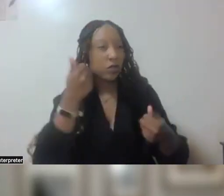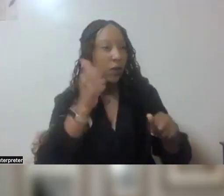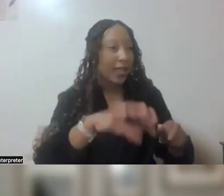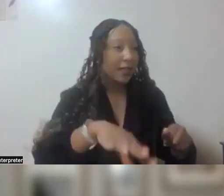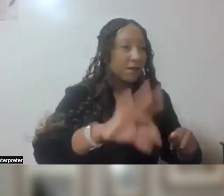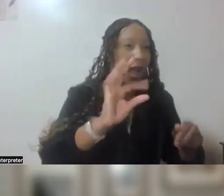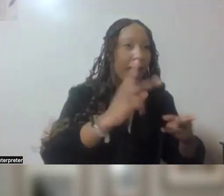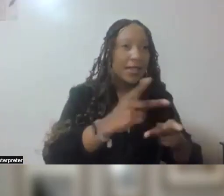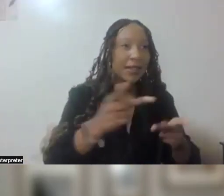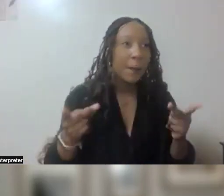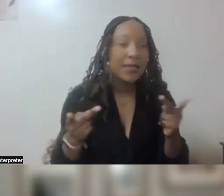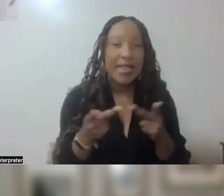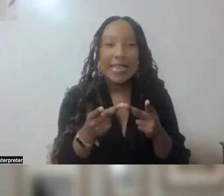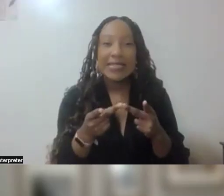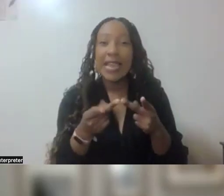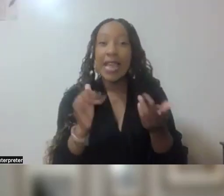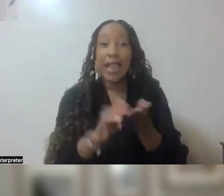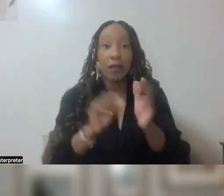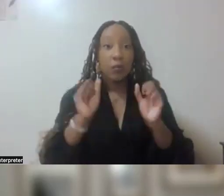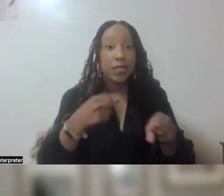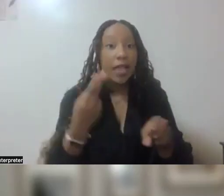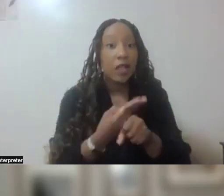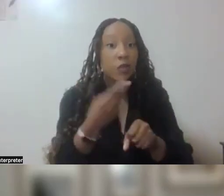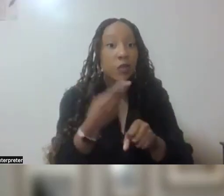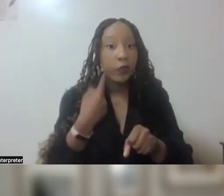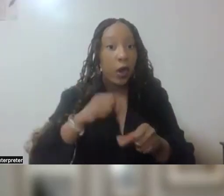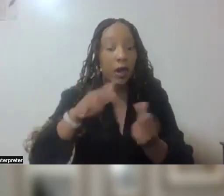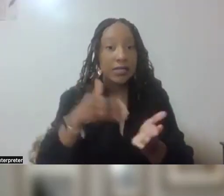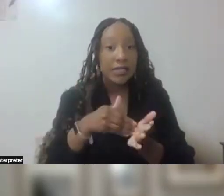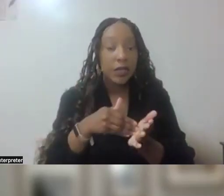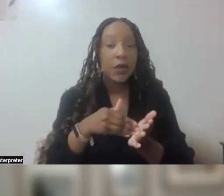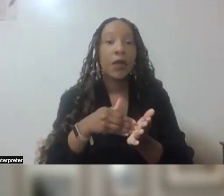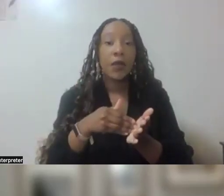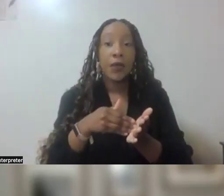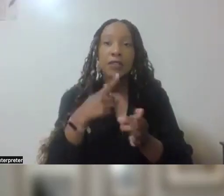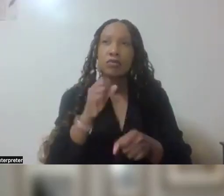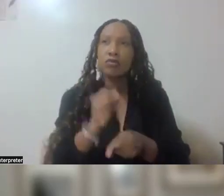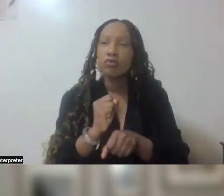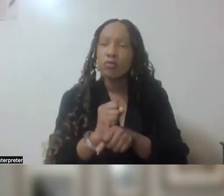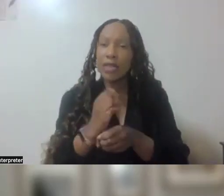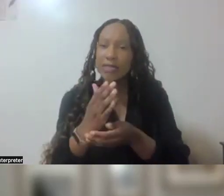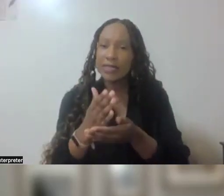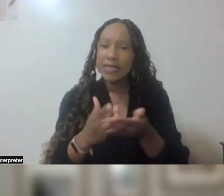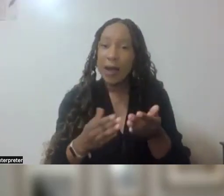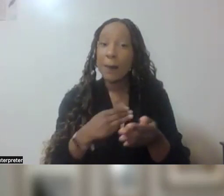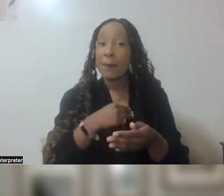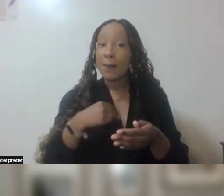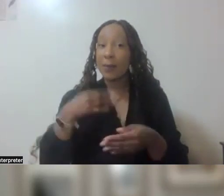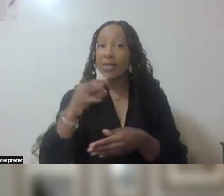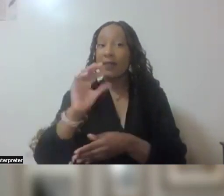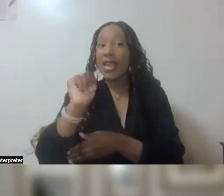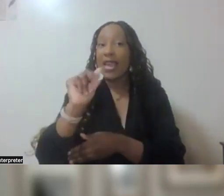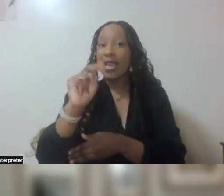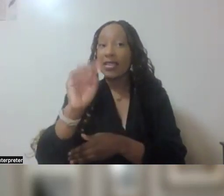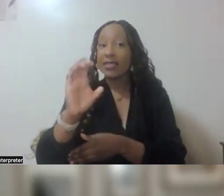space that we could use. And actually, some members of the ANC and I